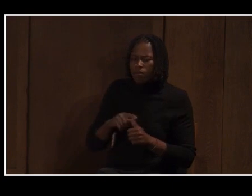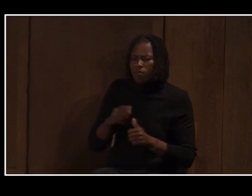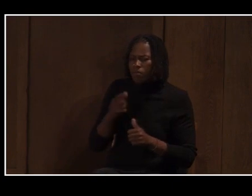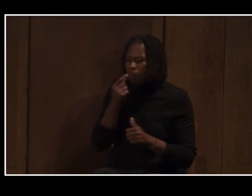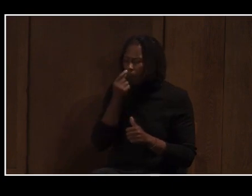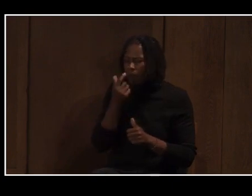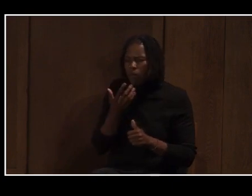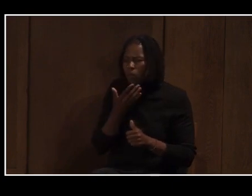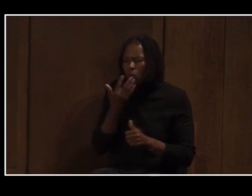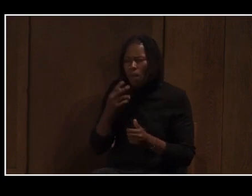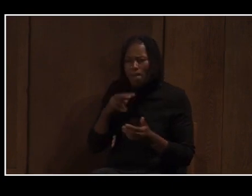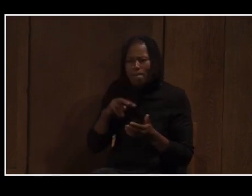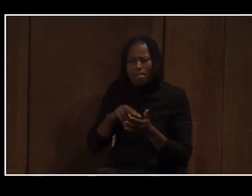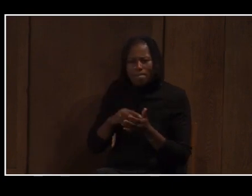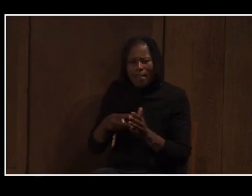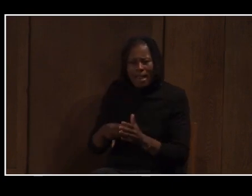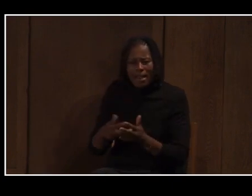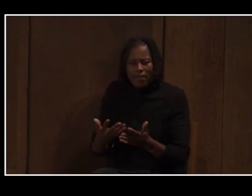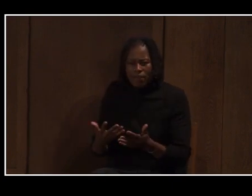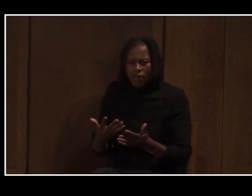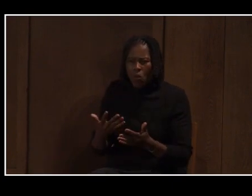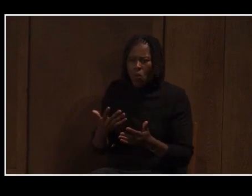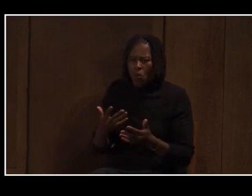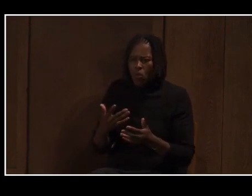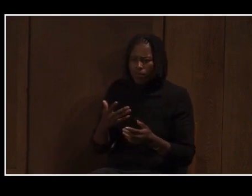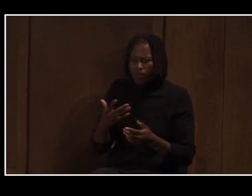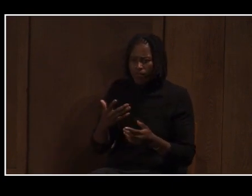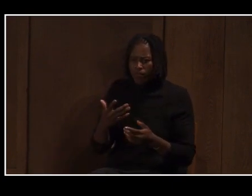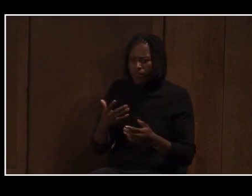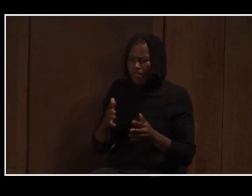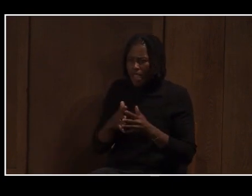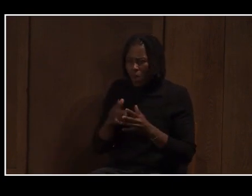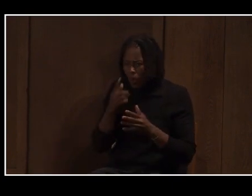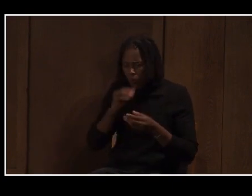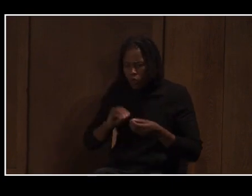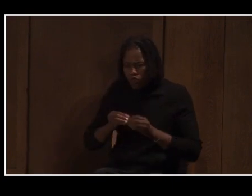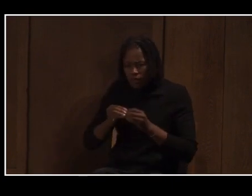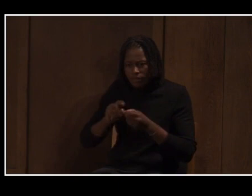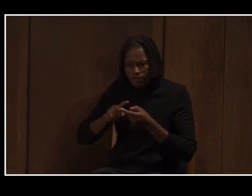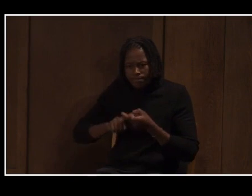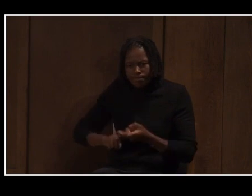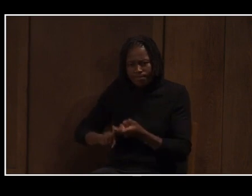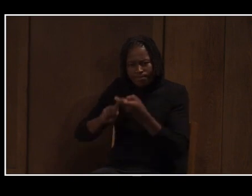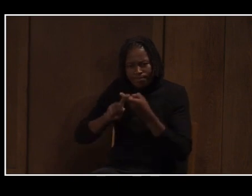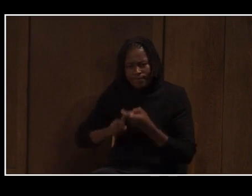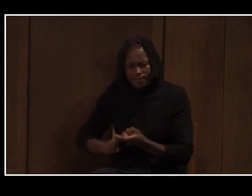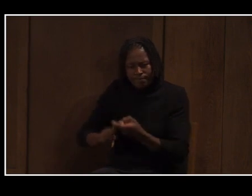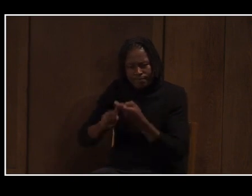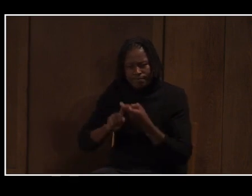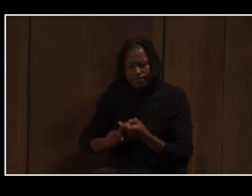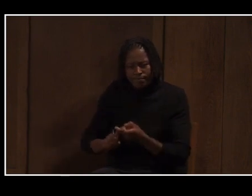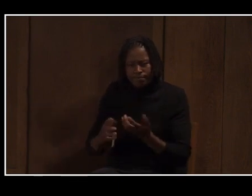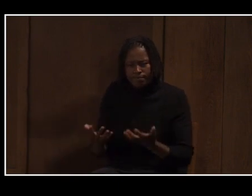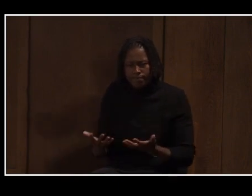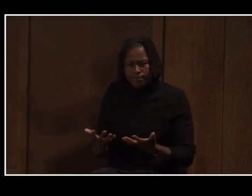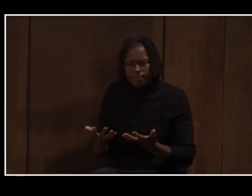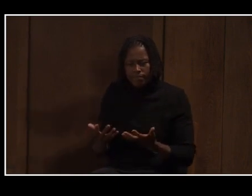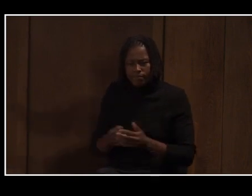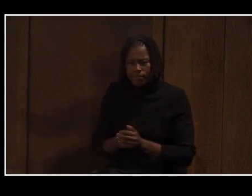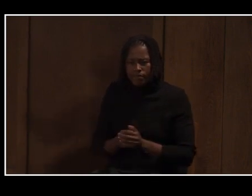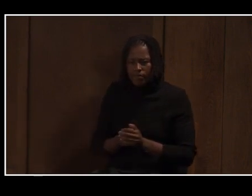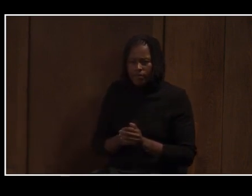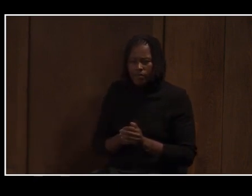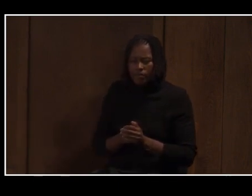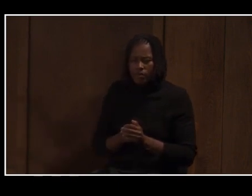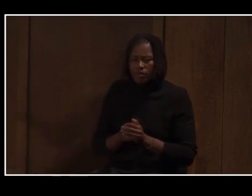is the idea of permanence, the idea of continuity, the idea that somehow there are things that are somehow living